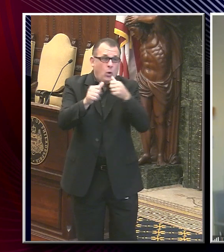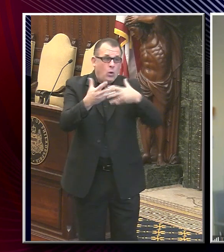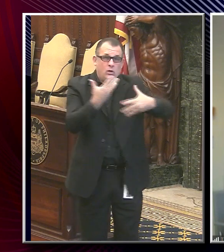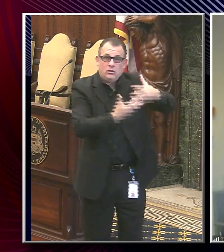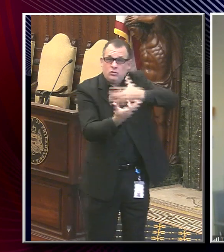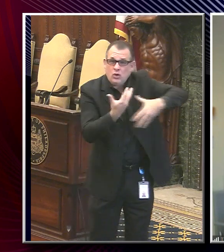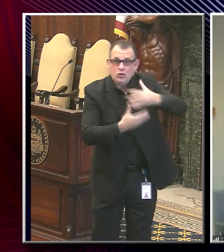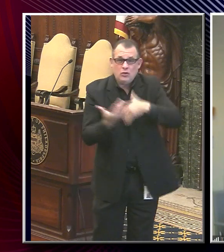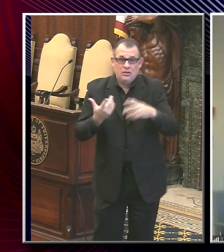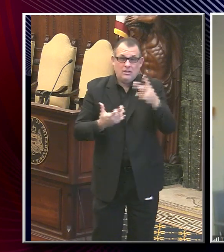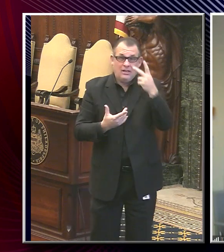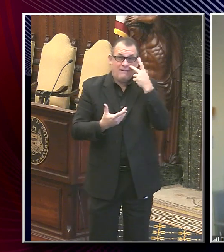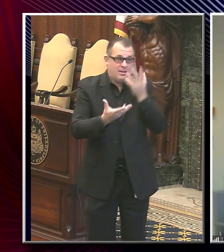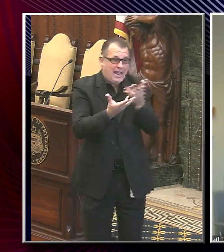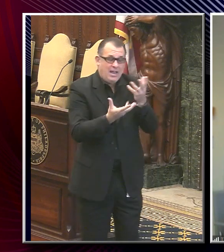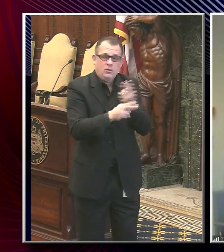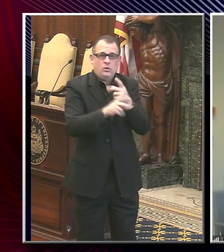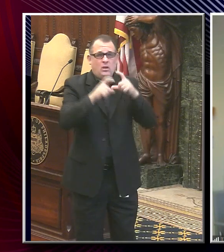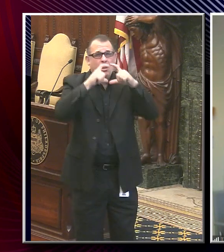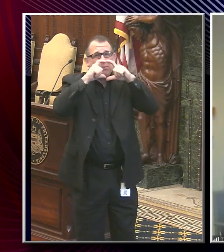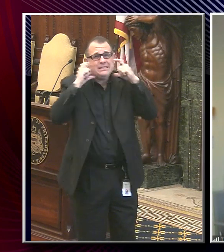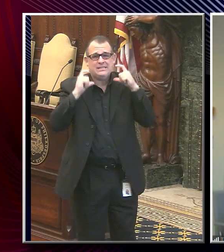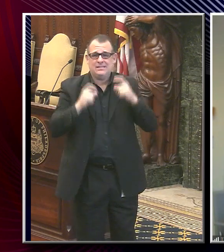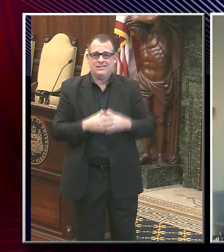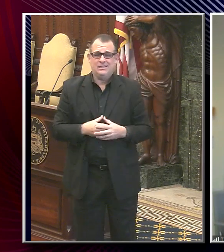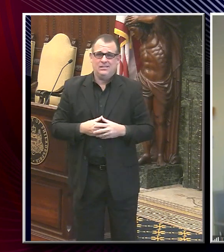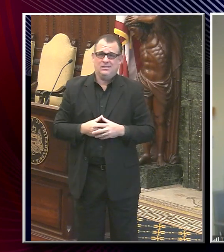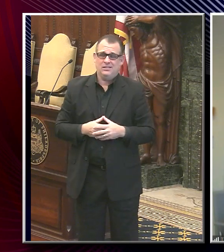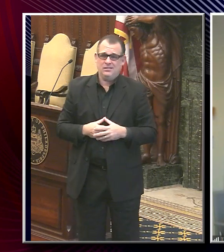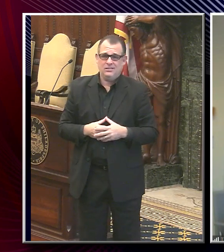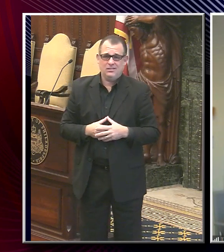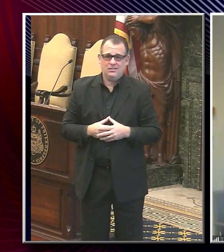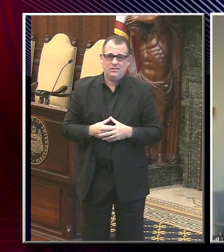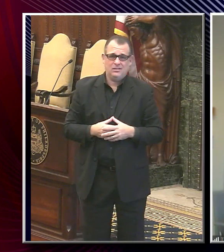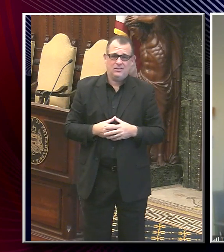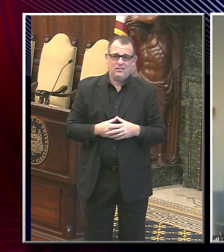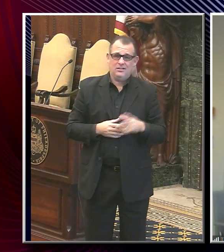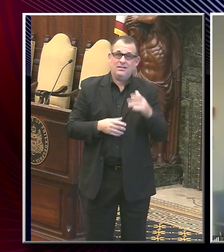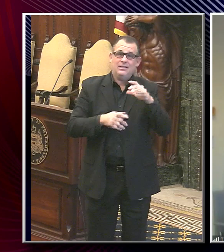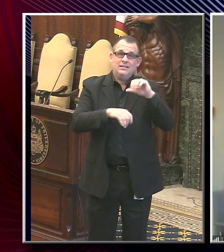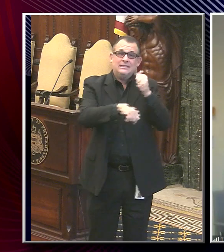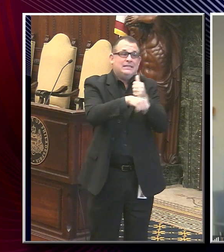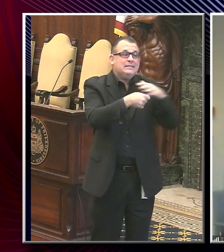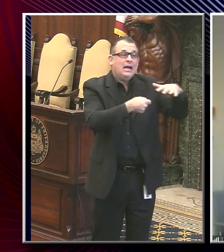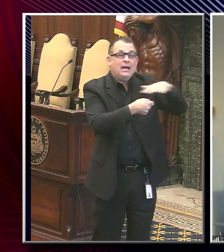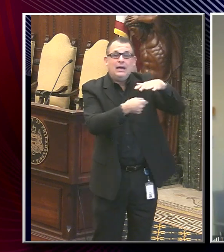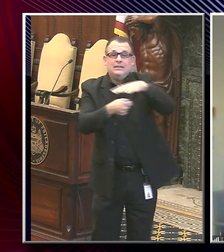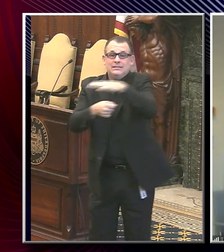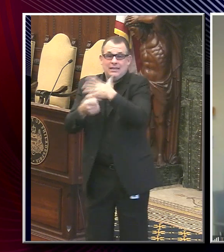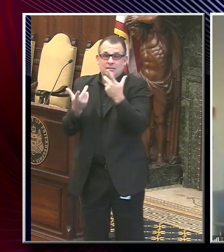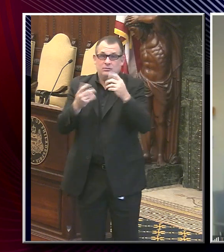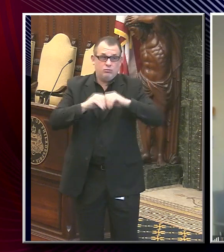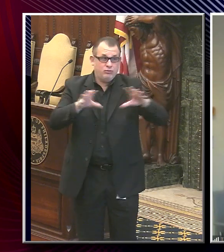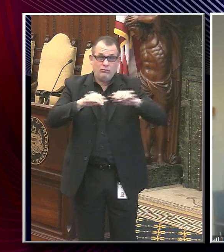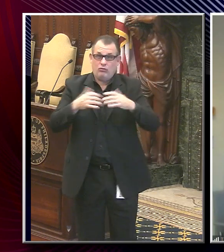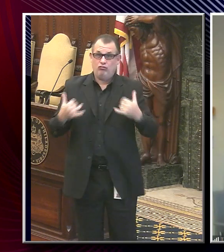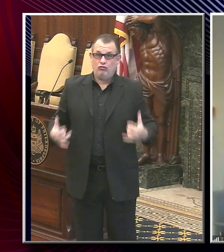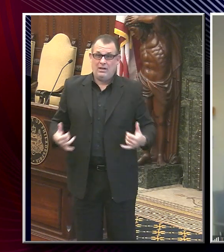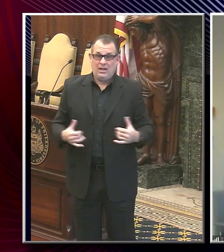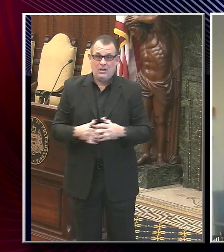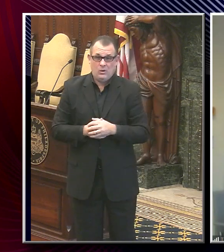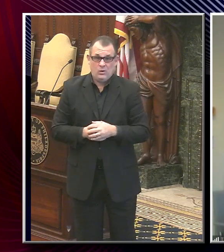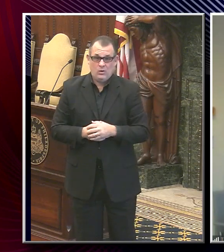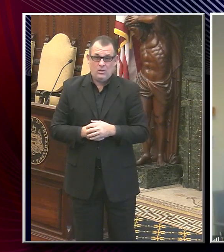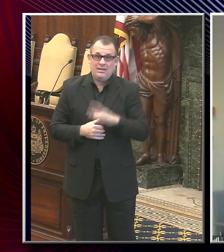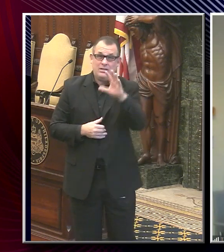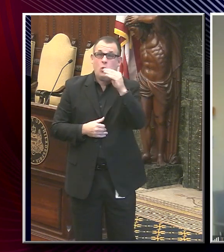do interact, we can reduce the spread. Here's what we know about the settings in which the virus is spreading in Philadelphia now. It's spreading within